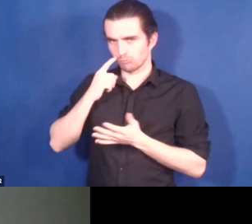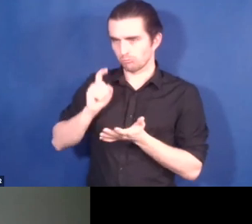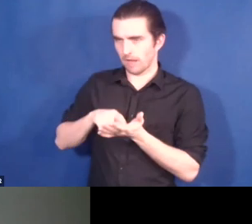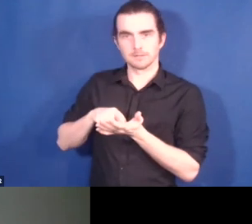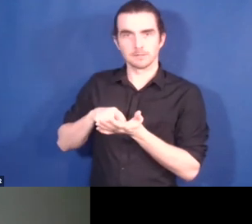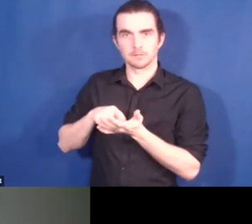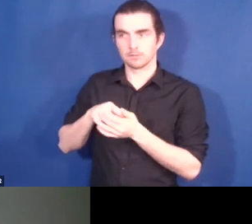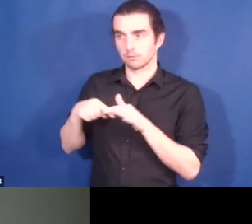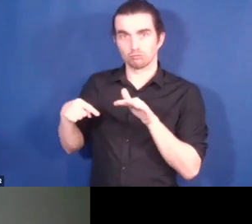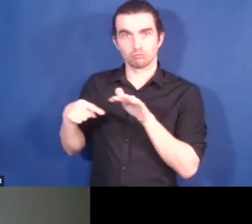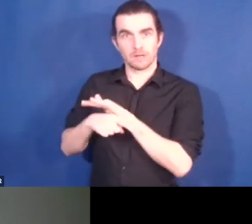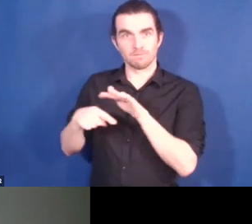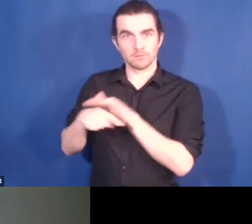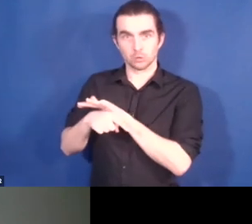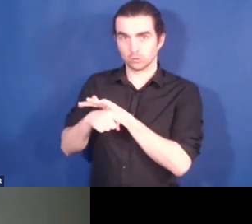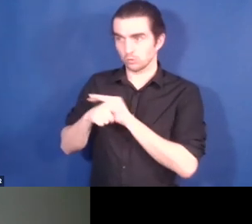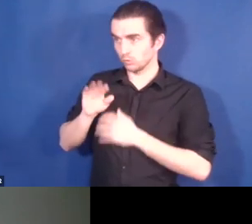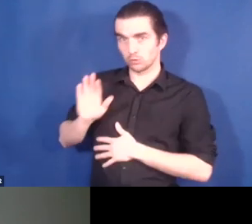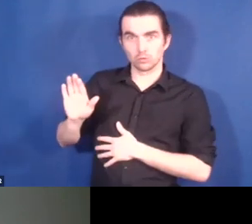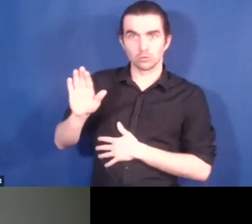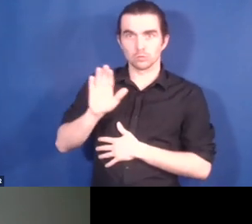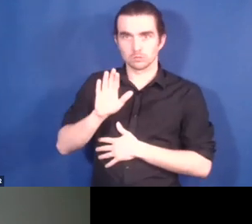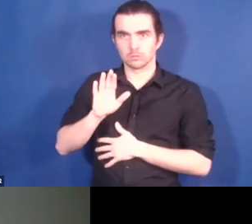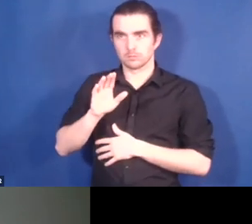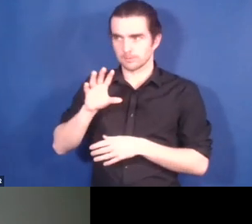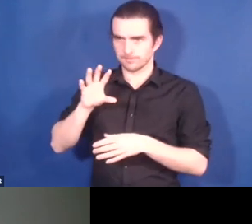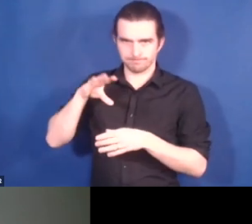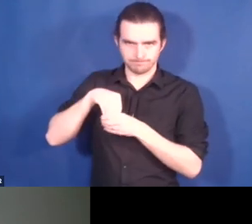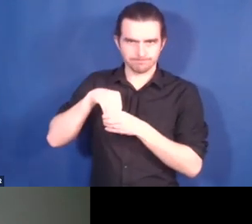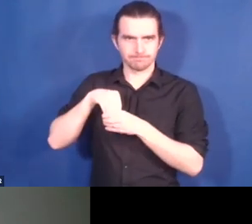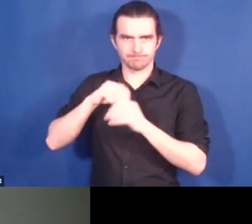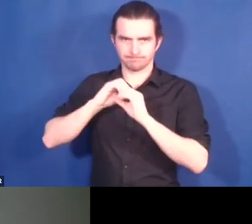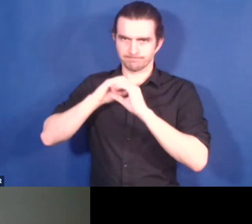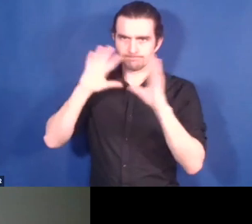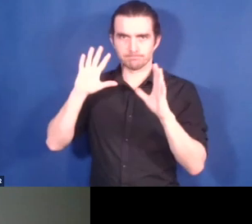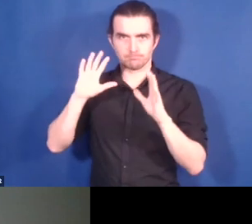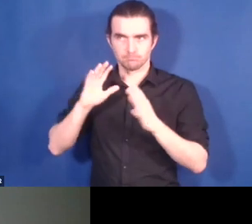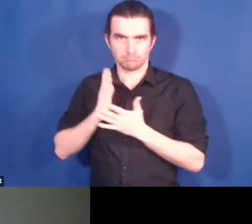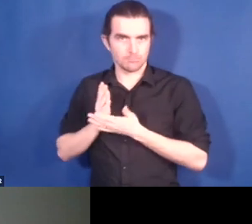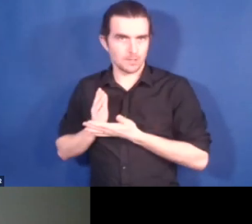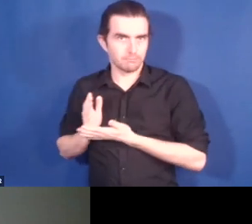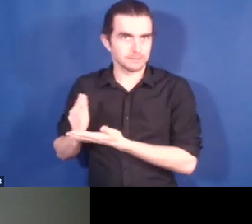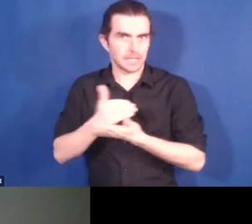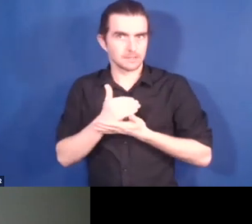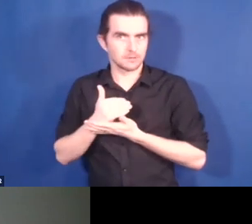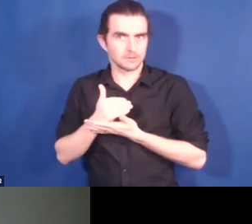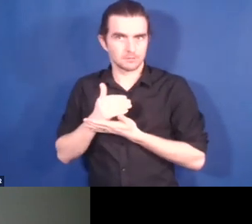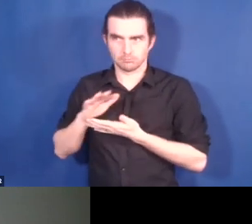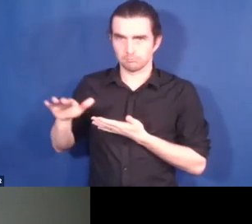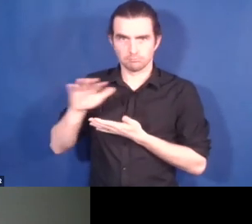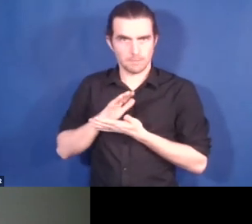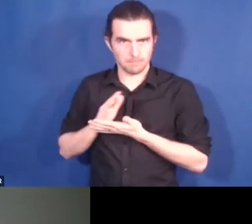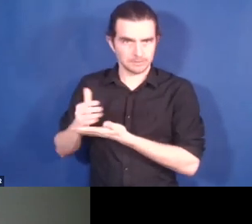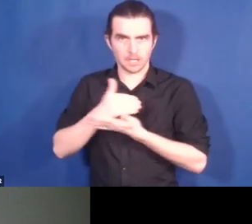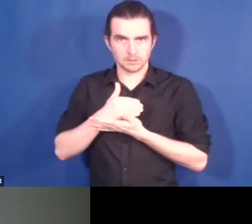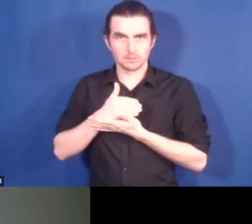repatriation is a step in the process to a durable and sustainable solution. It is only when all